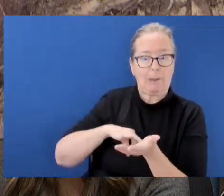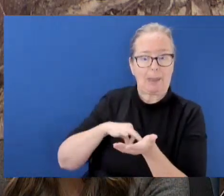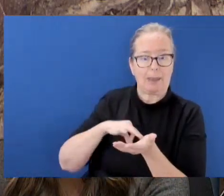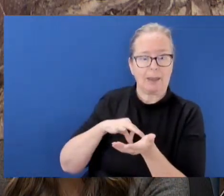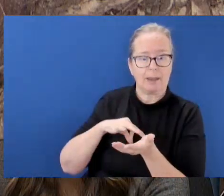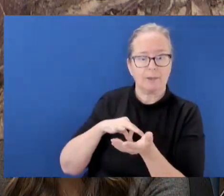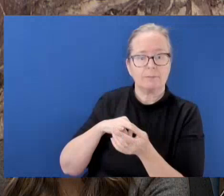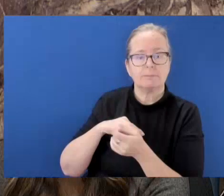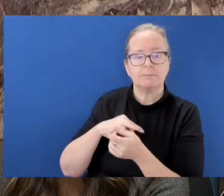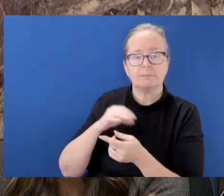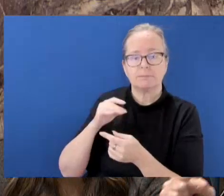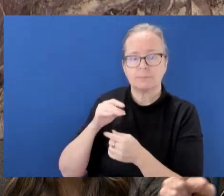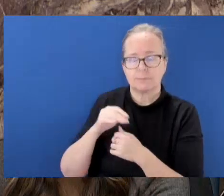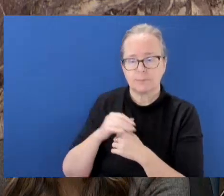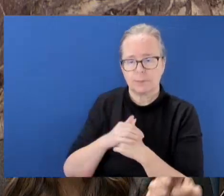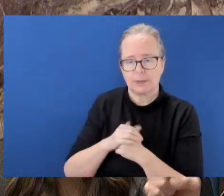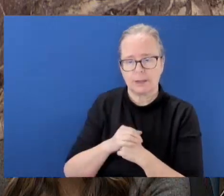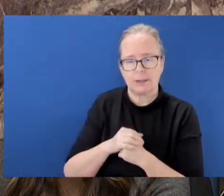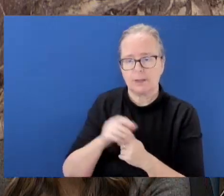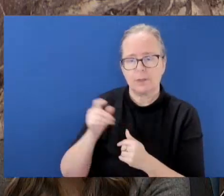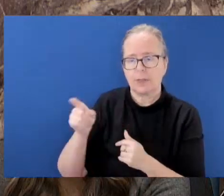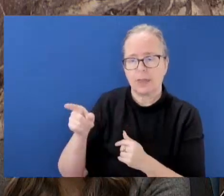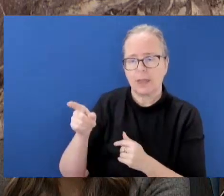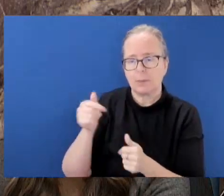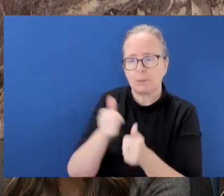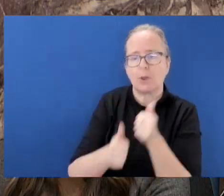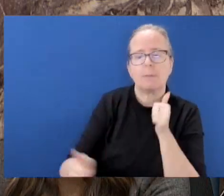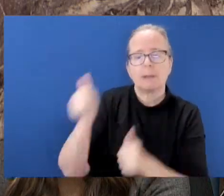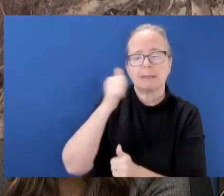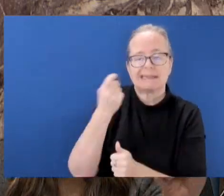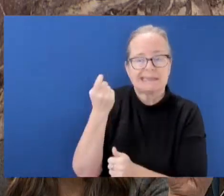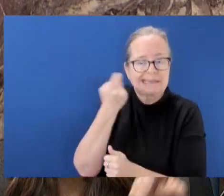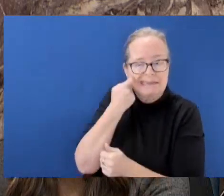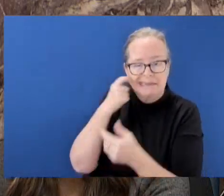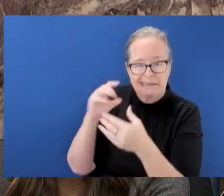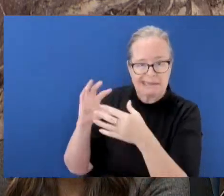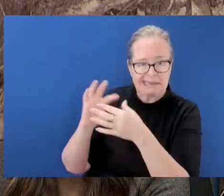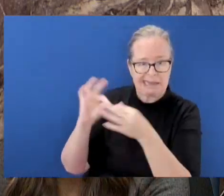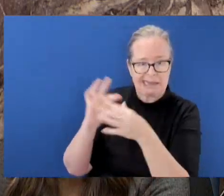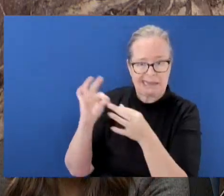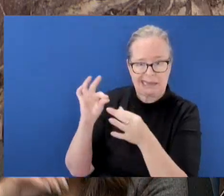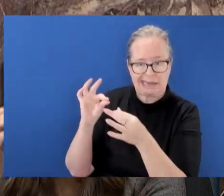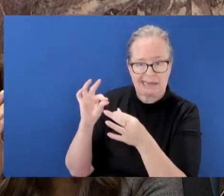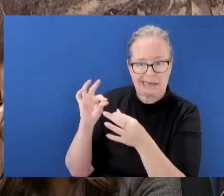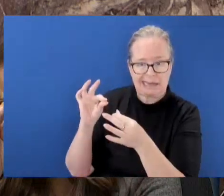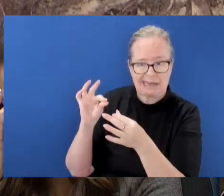did this Premier do? He flipped his condo to make a profit of